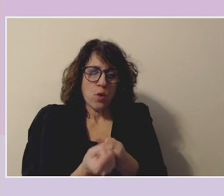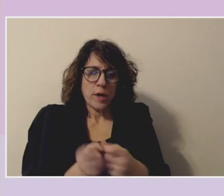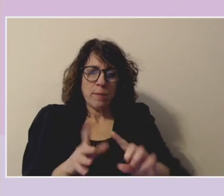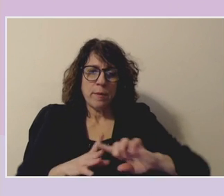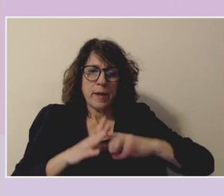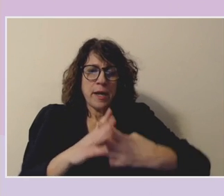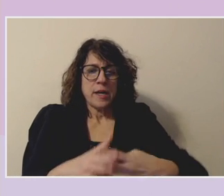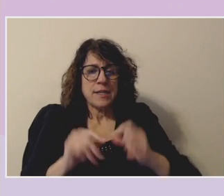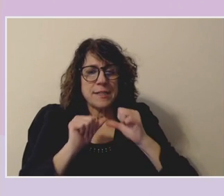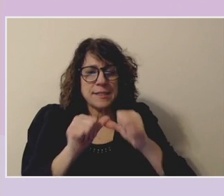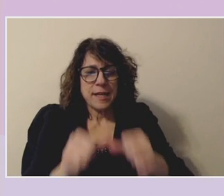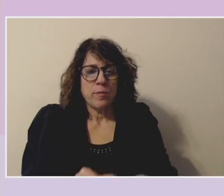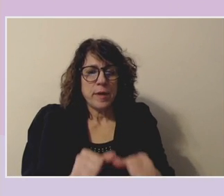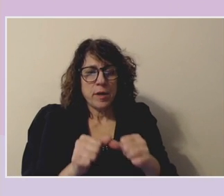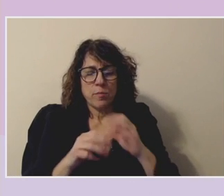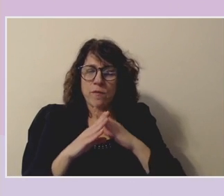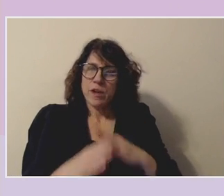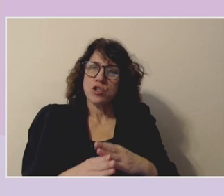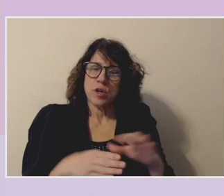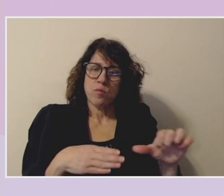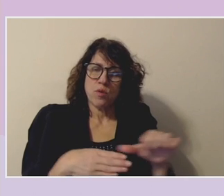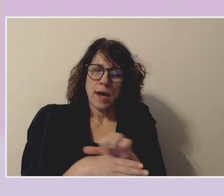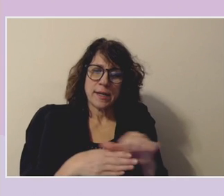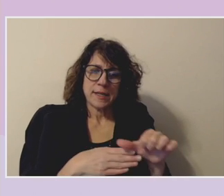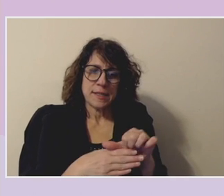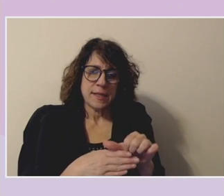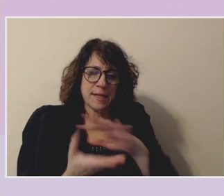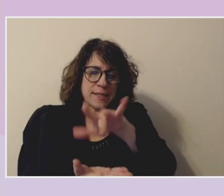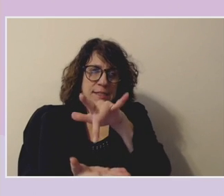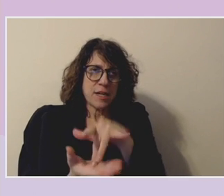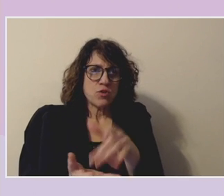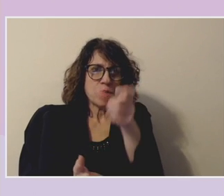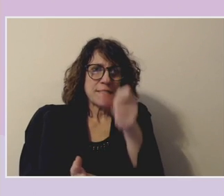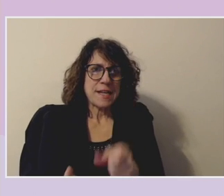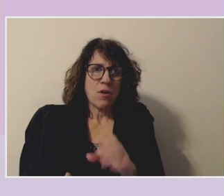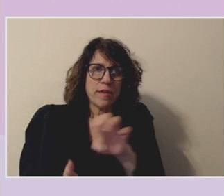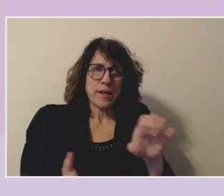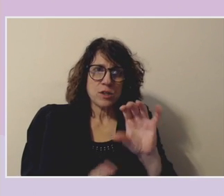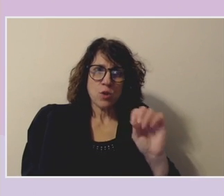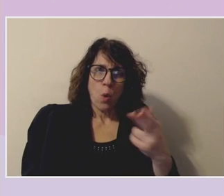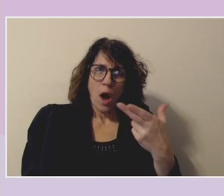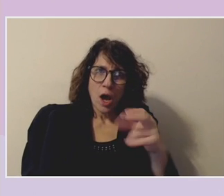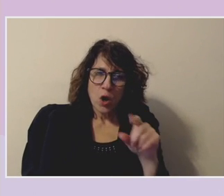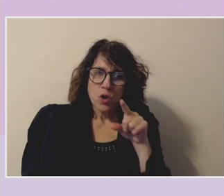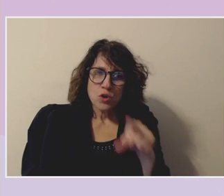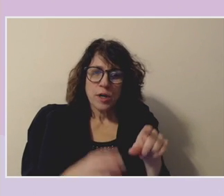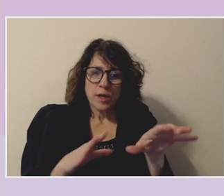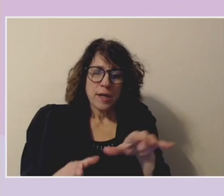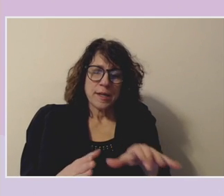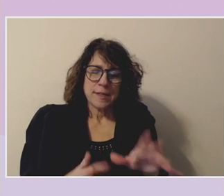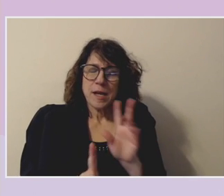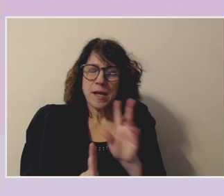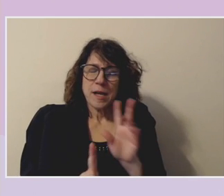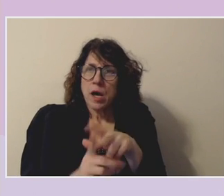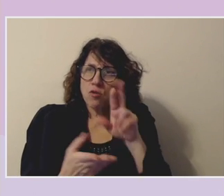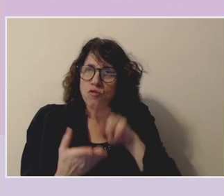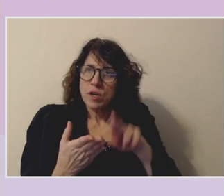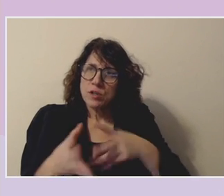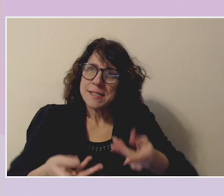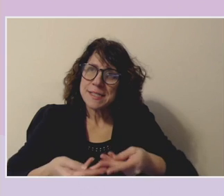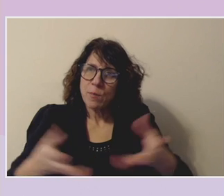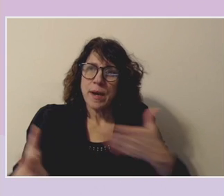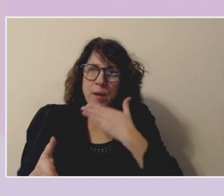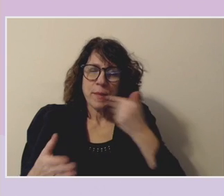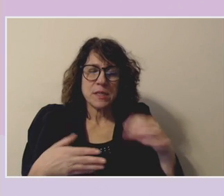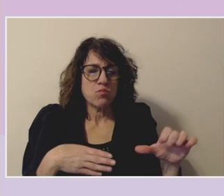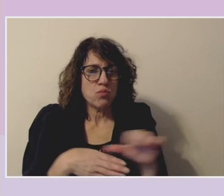in Central and Southeast Ohio. She also conducts applied research to disseminate best practices